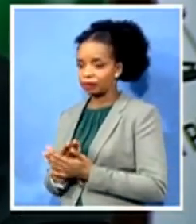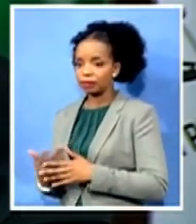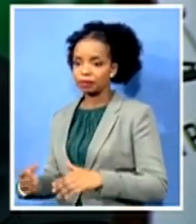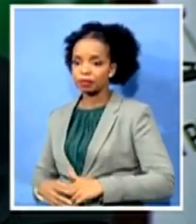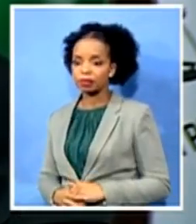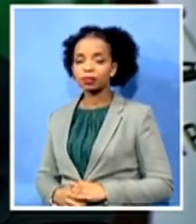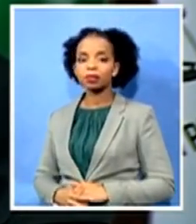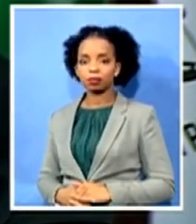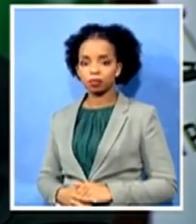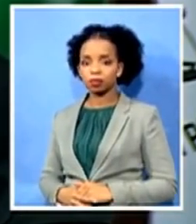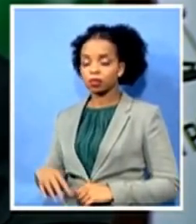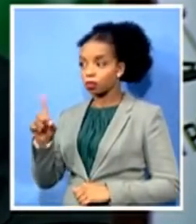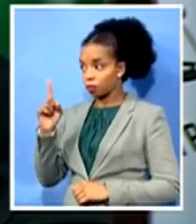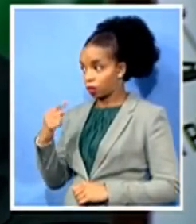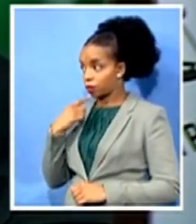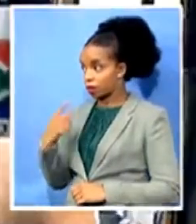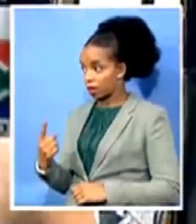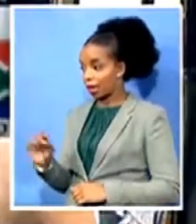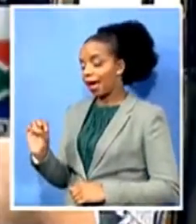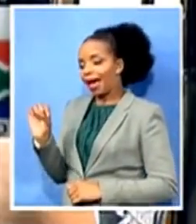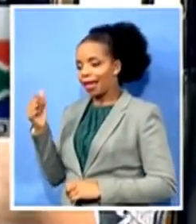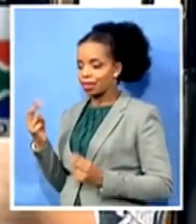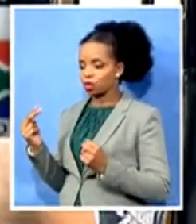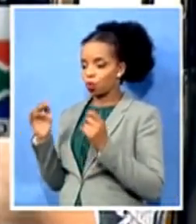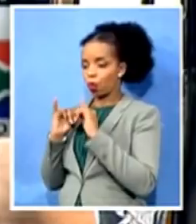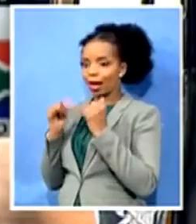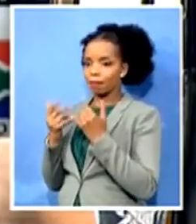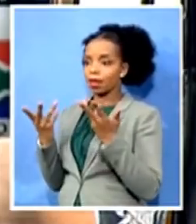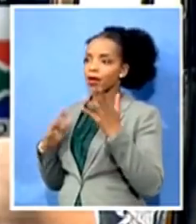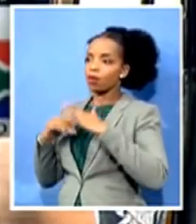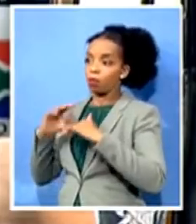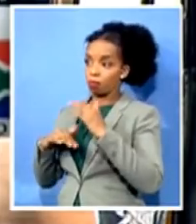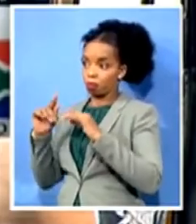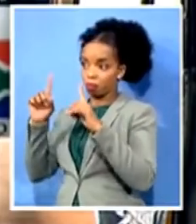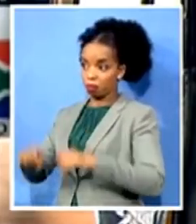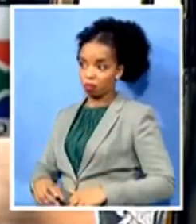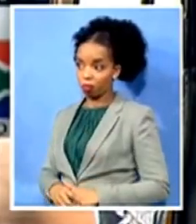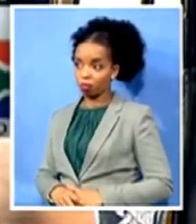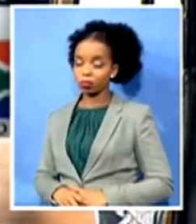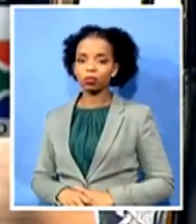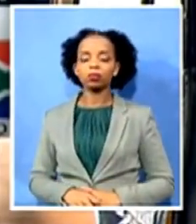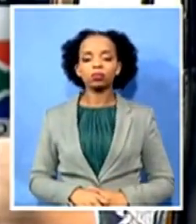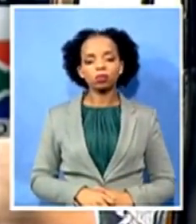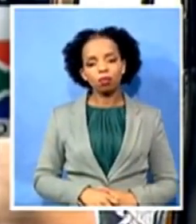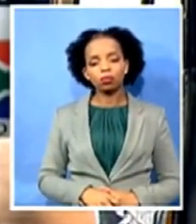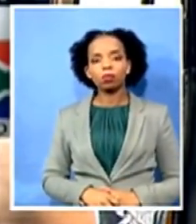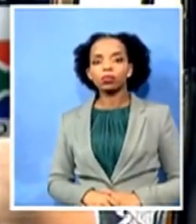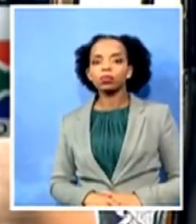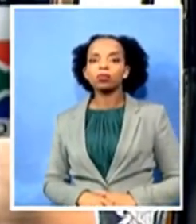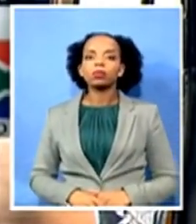contractors? My expectation, Chair, was that where they meet up with hiccups that